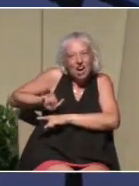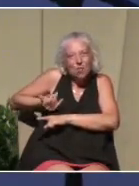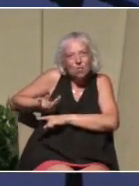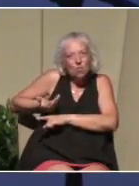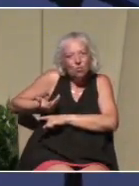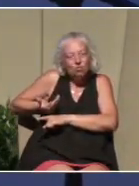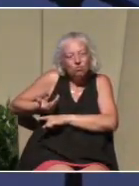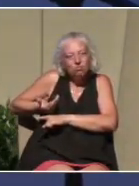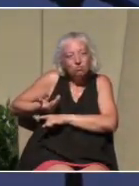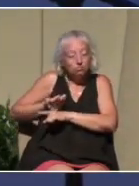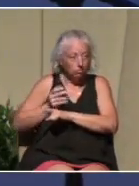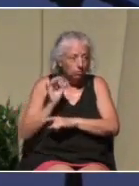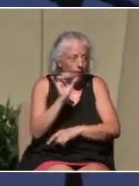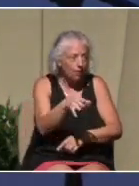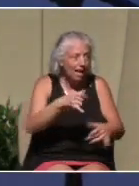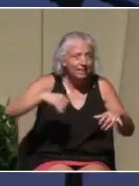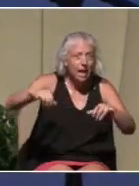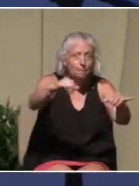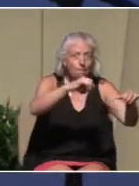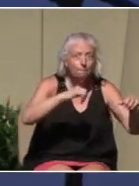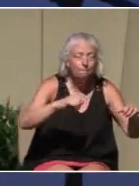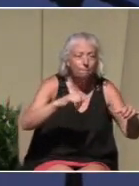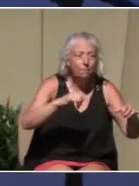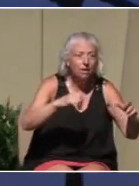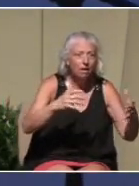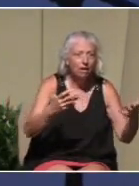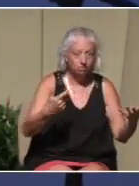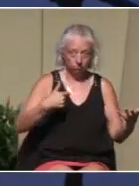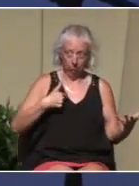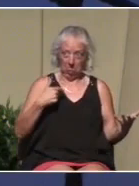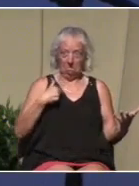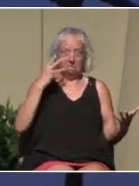But hasn't that been you? It's sure been me.